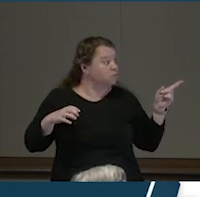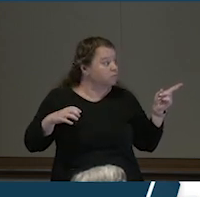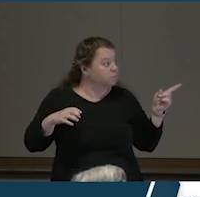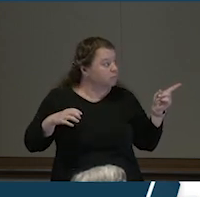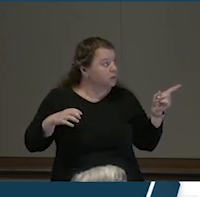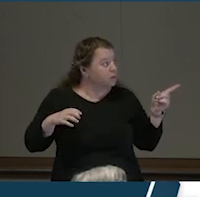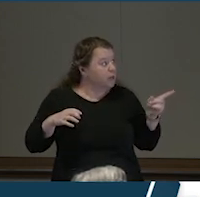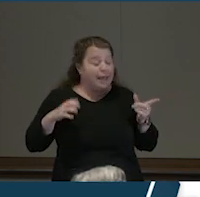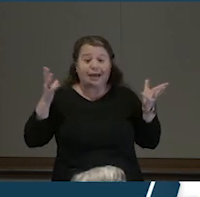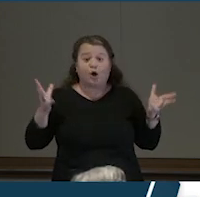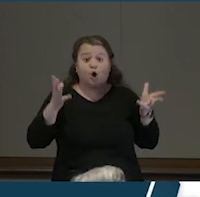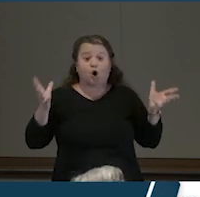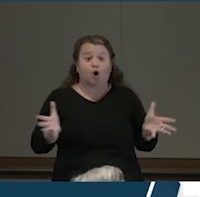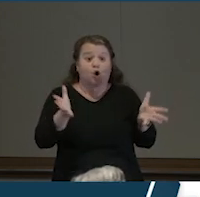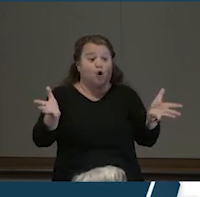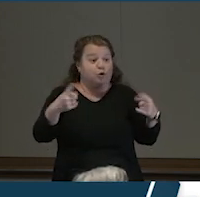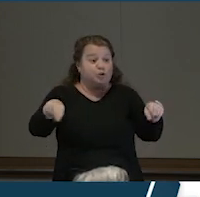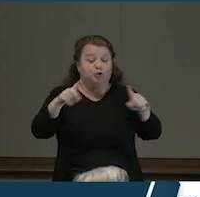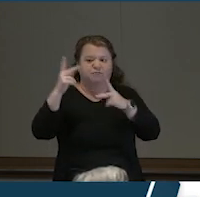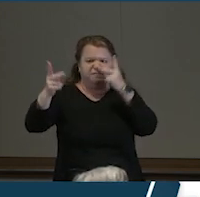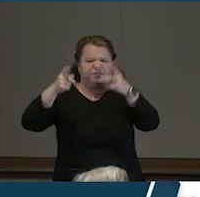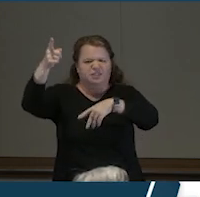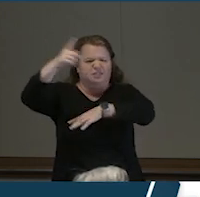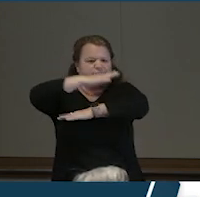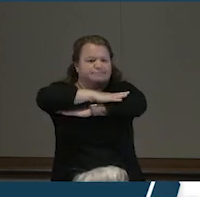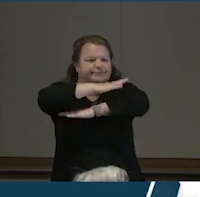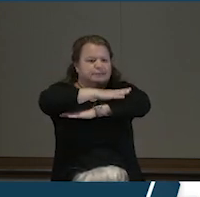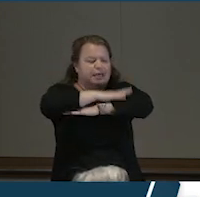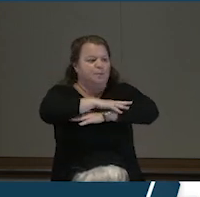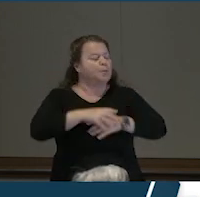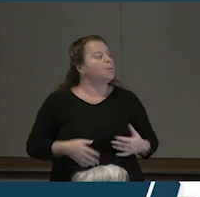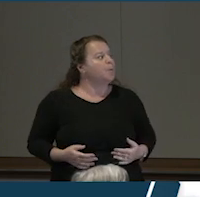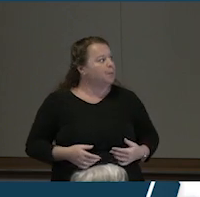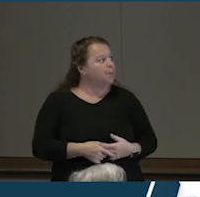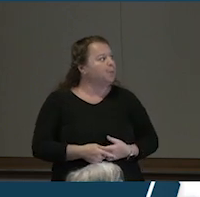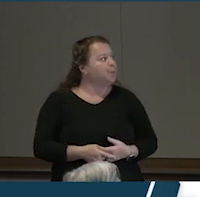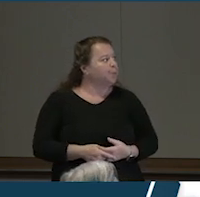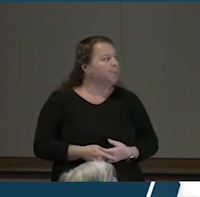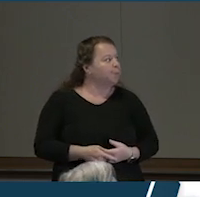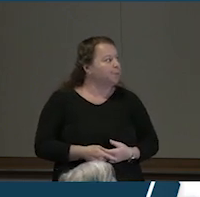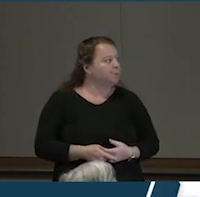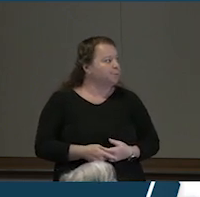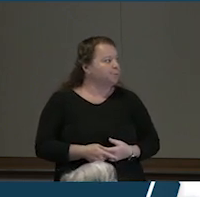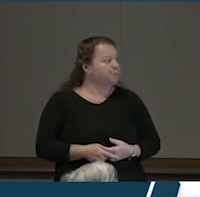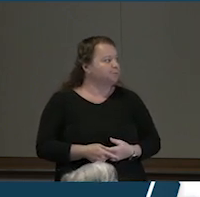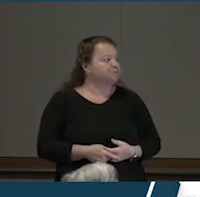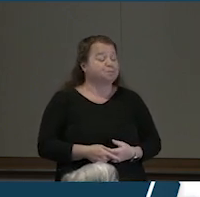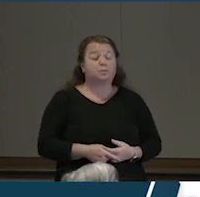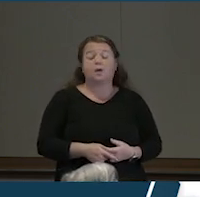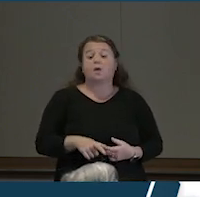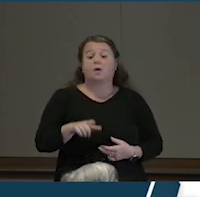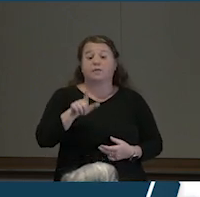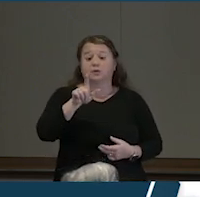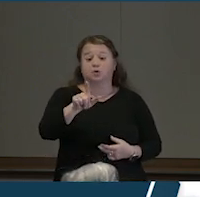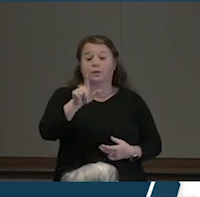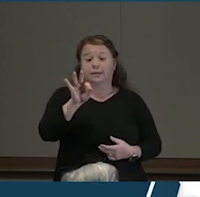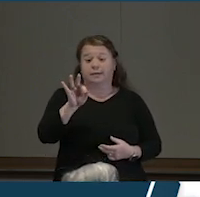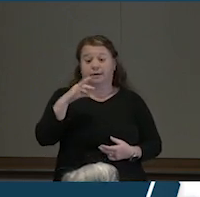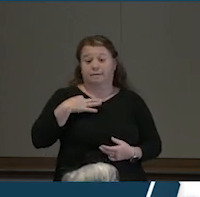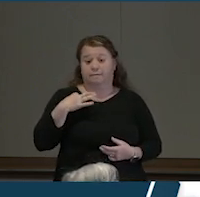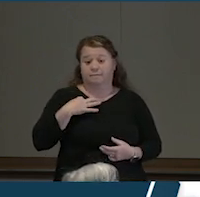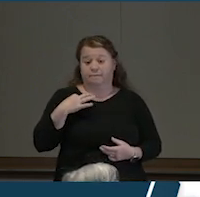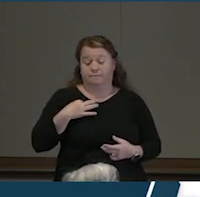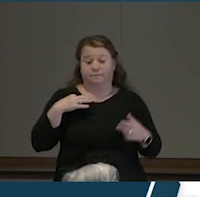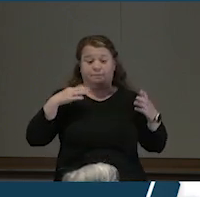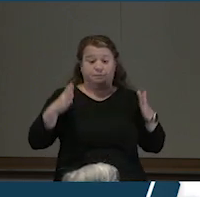you guys to stop by the table in the exhibit hall to check them out. It's made up of 29 volunteers. They're all volunteers.